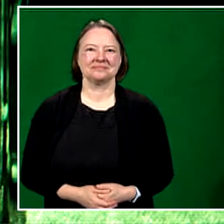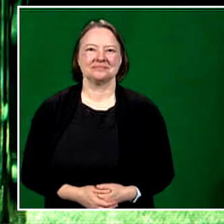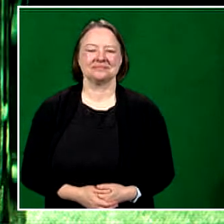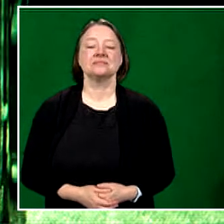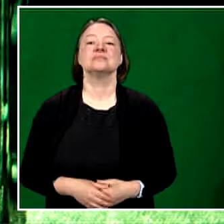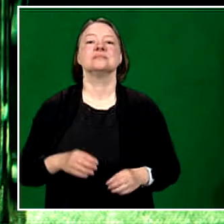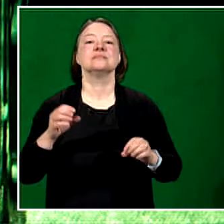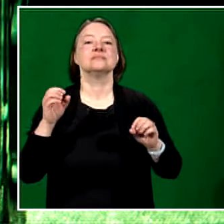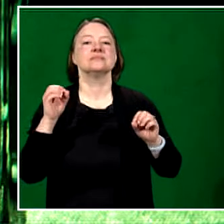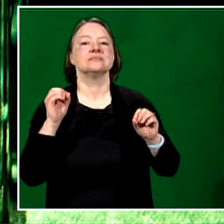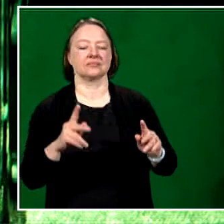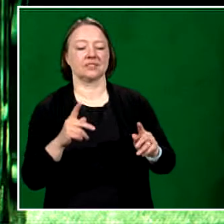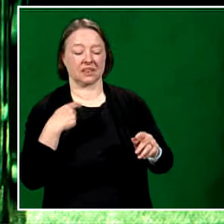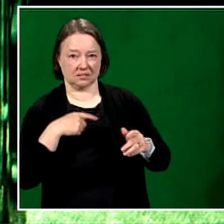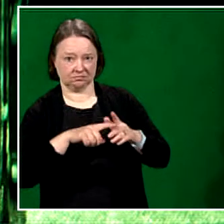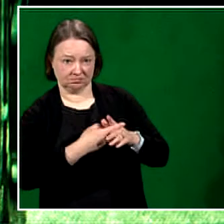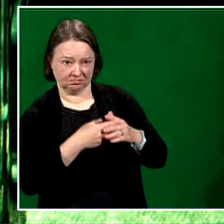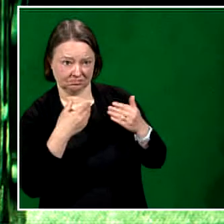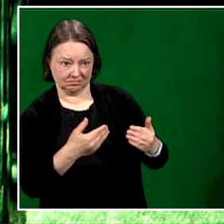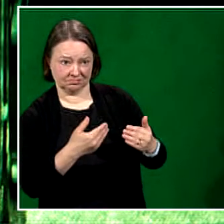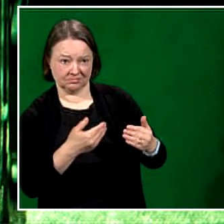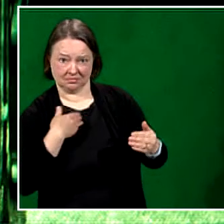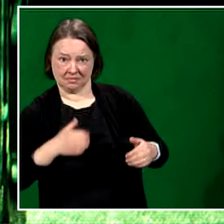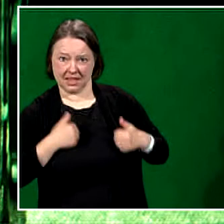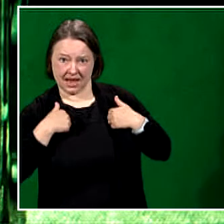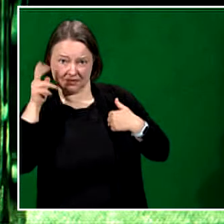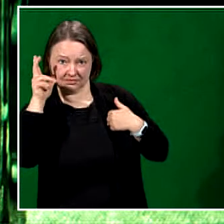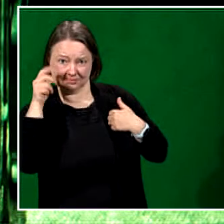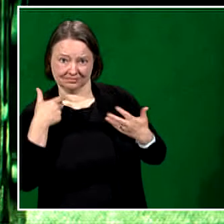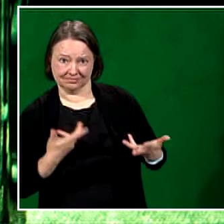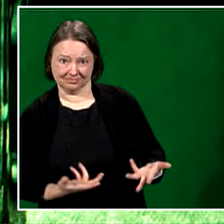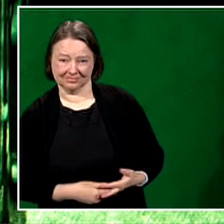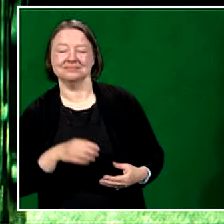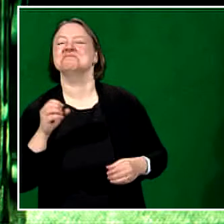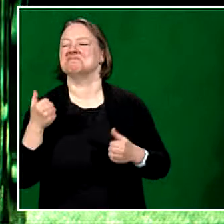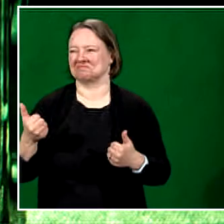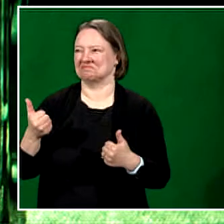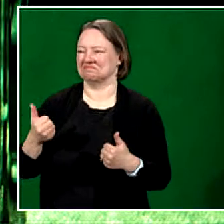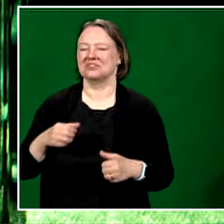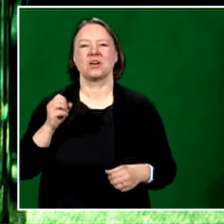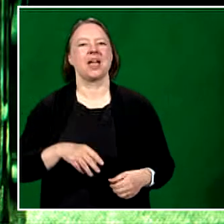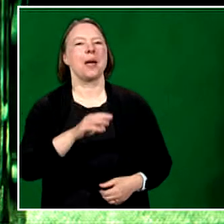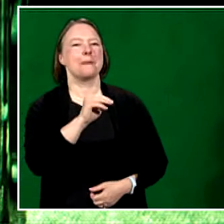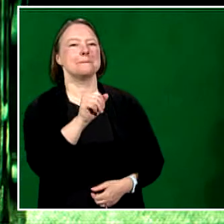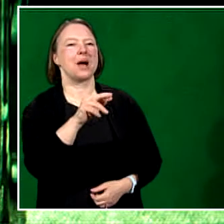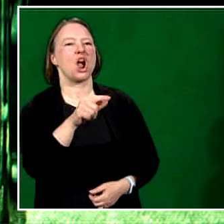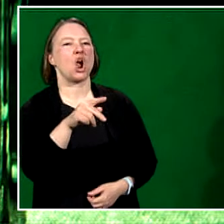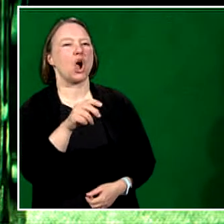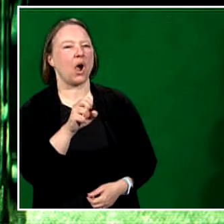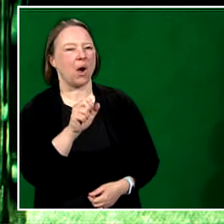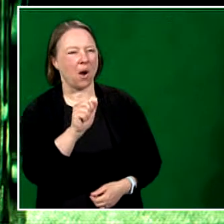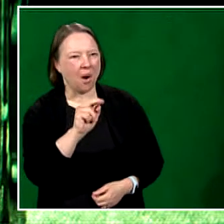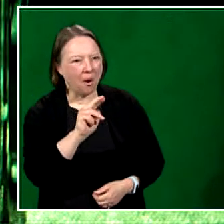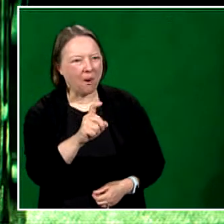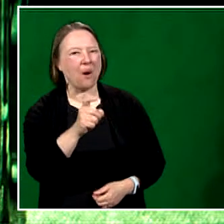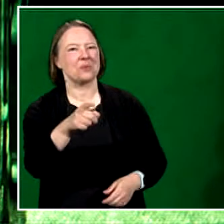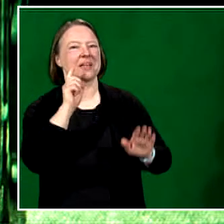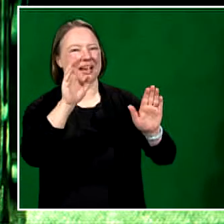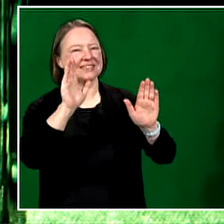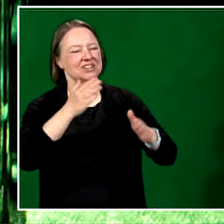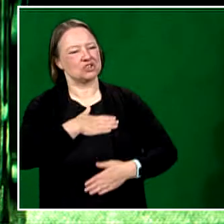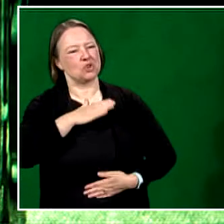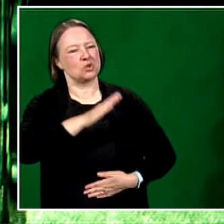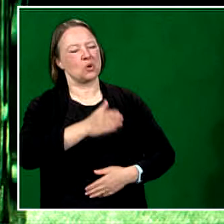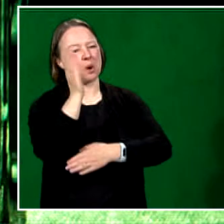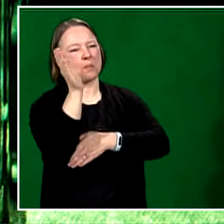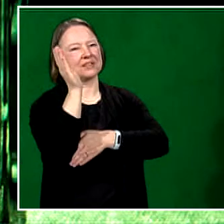Okay, will I kick off then? Am I live? Go for it. Margot, I thought that was excellent. Really enjoyed your presentation